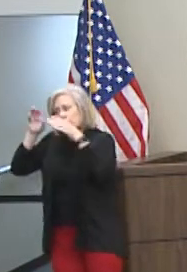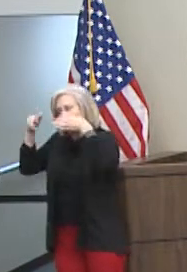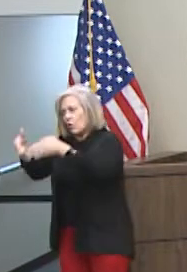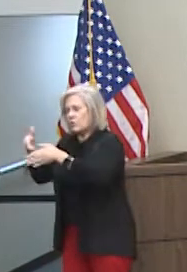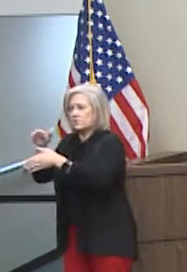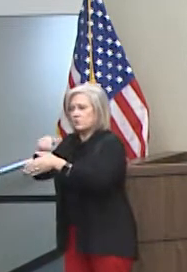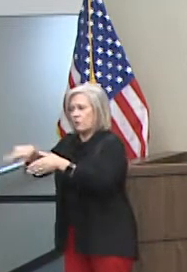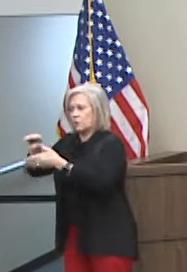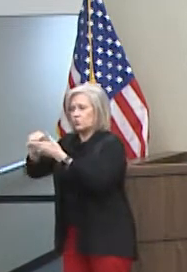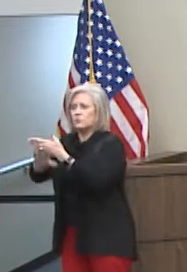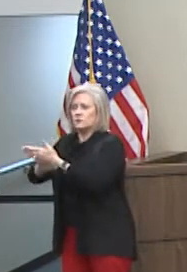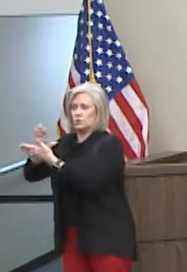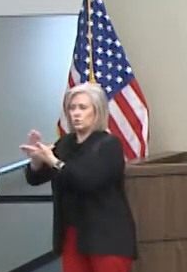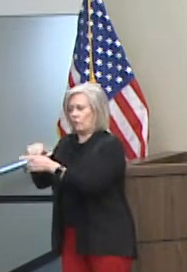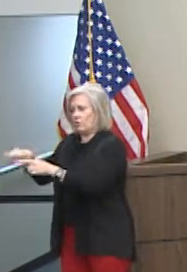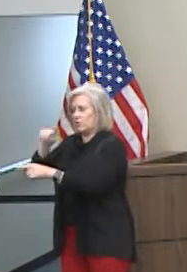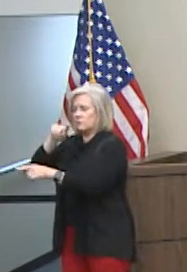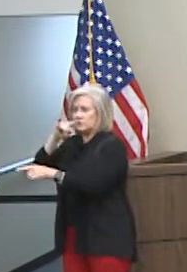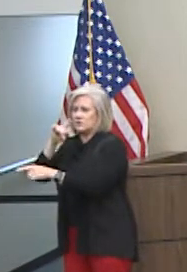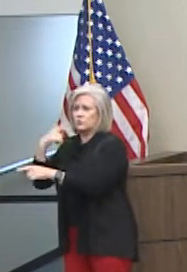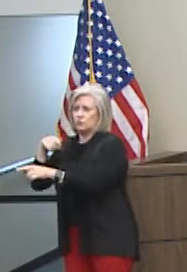focus, the kids.